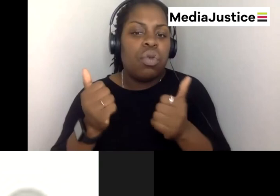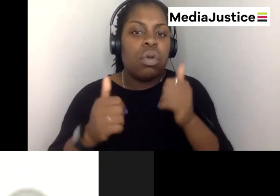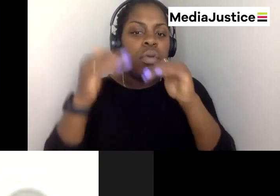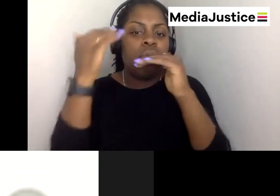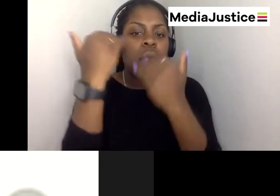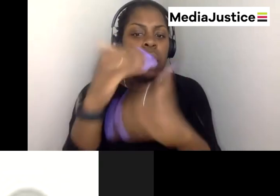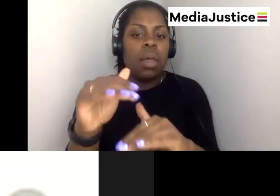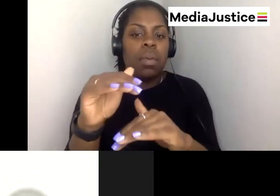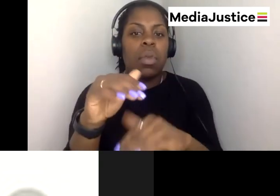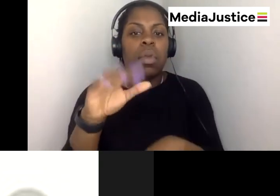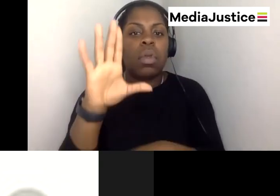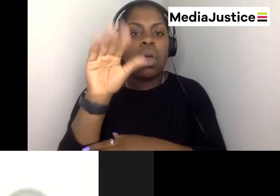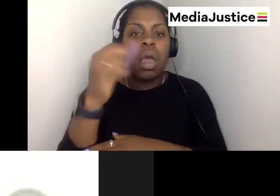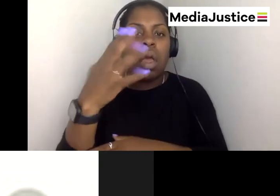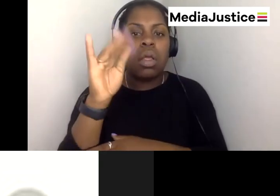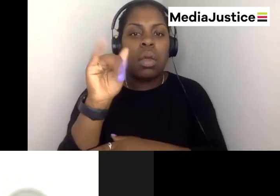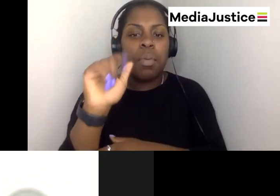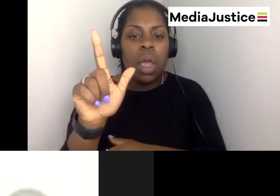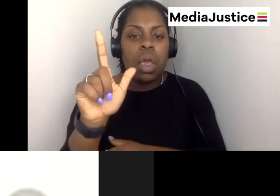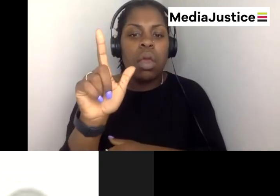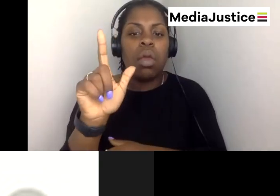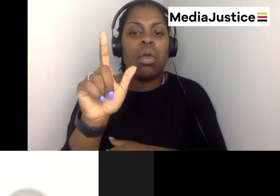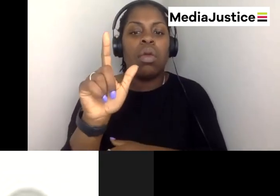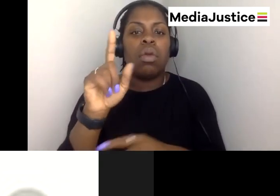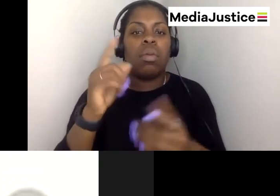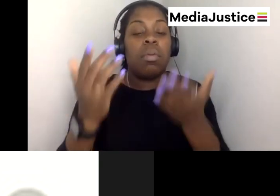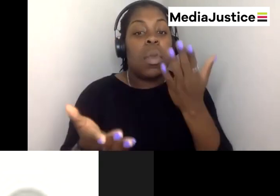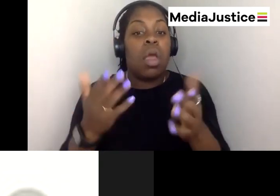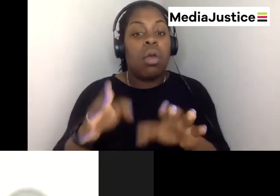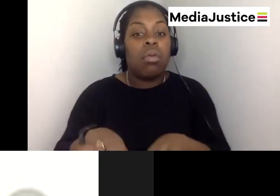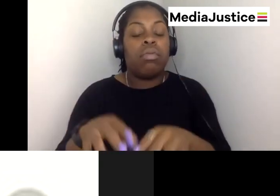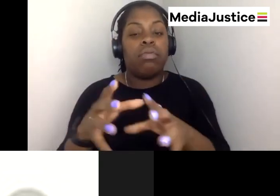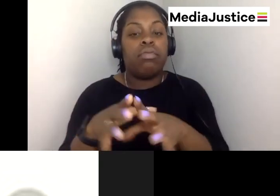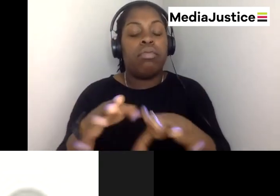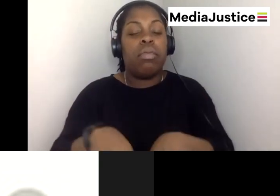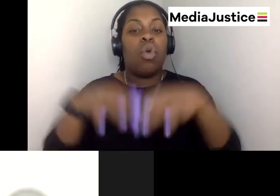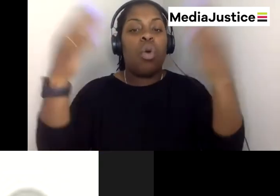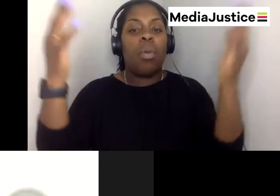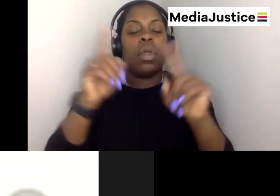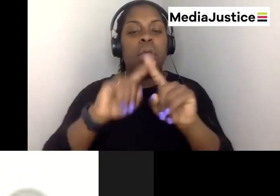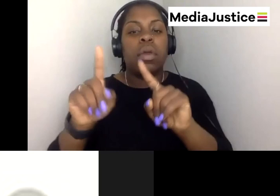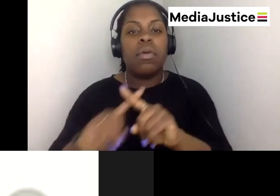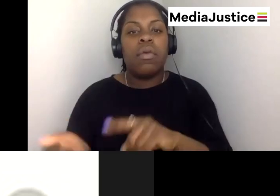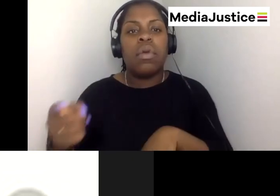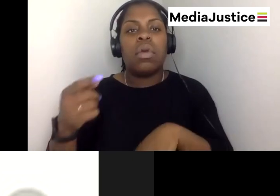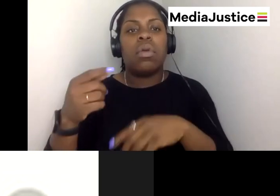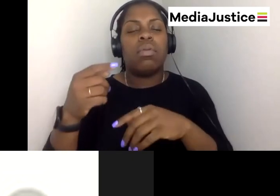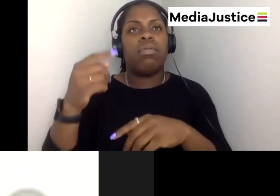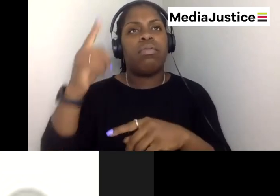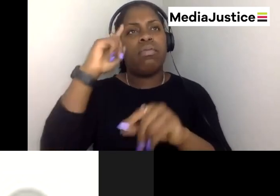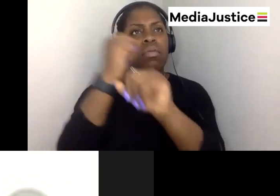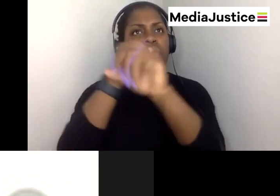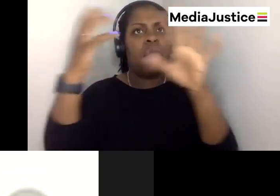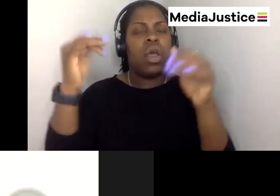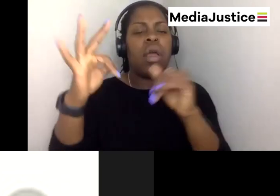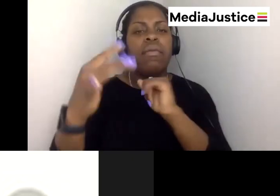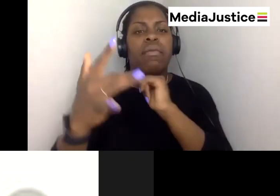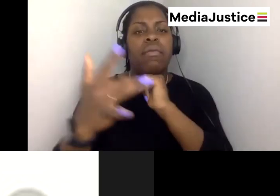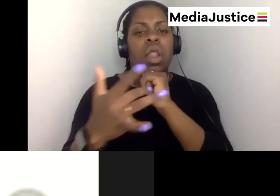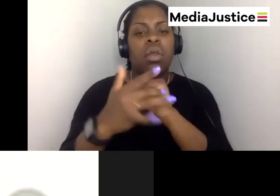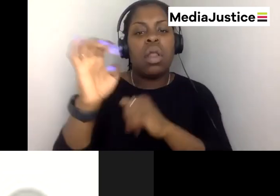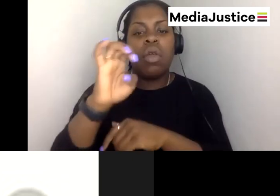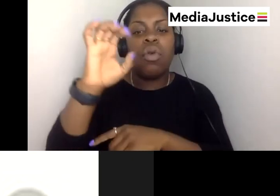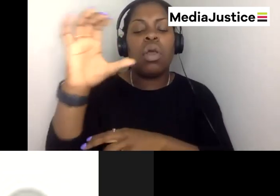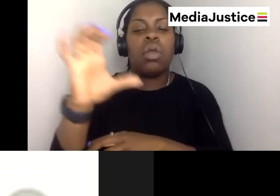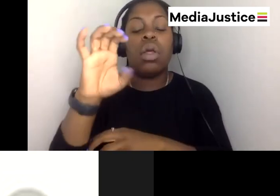eliminating cash bail may open up the opportunity for the expansion of electronic monitors. So this is part